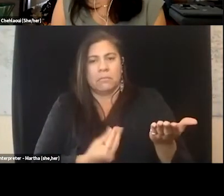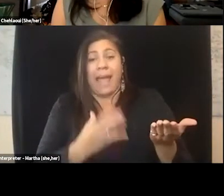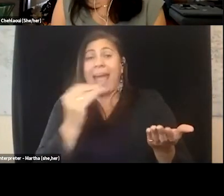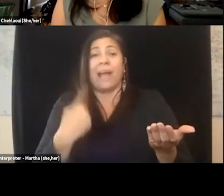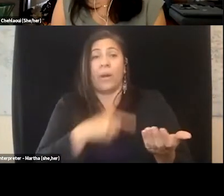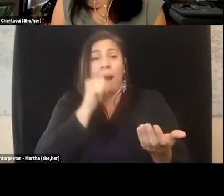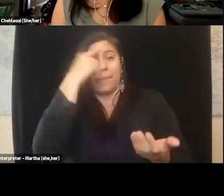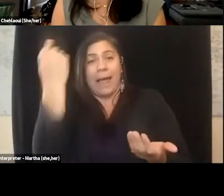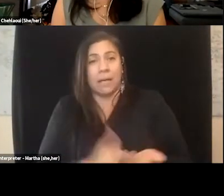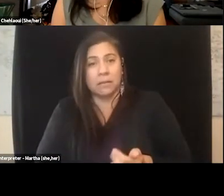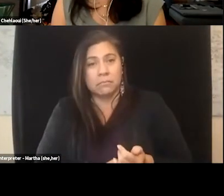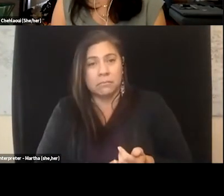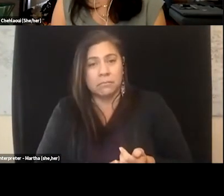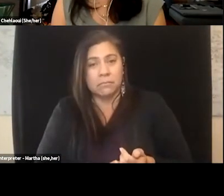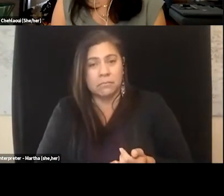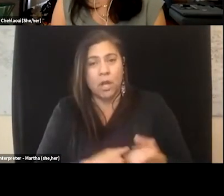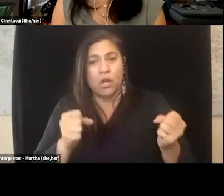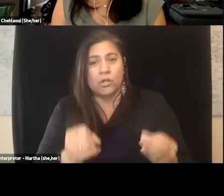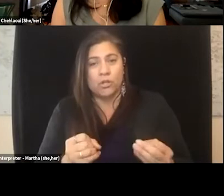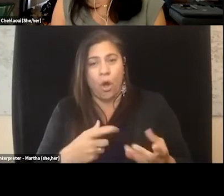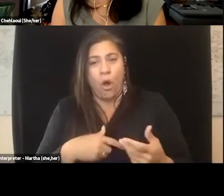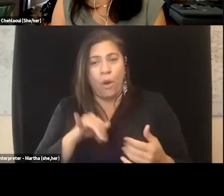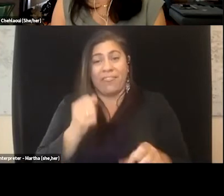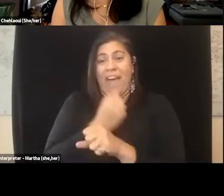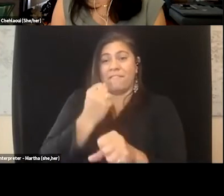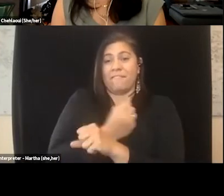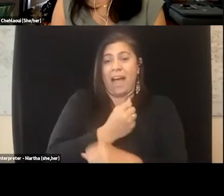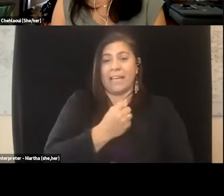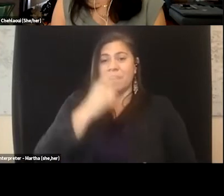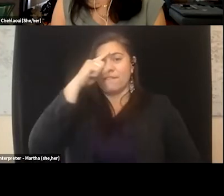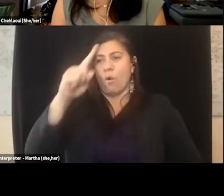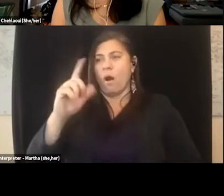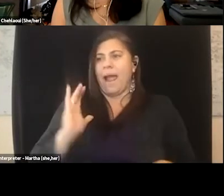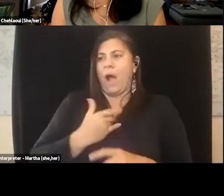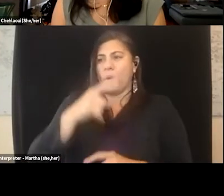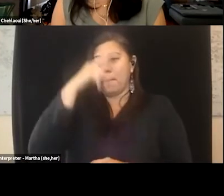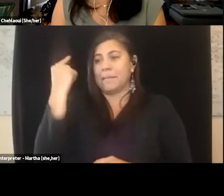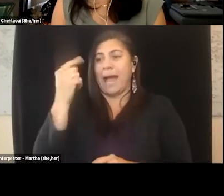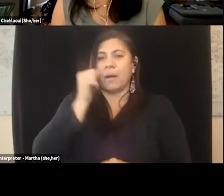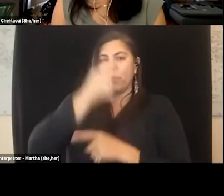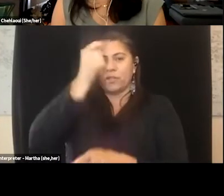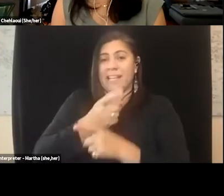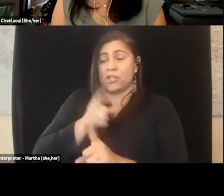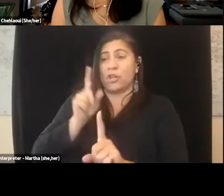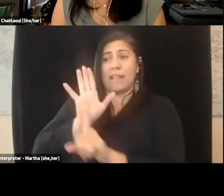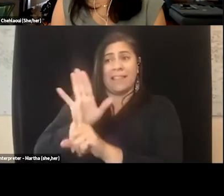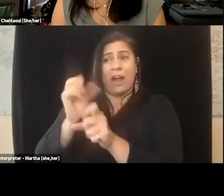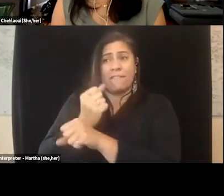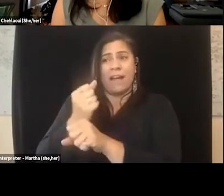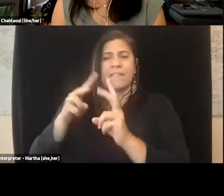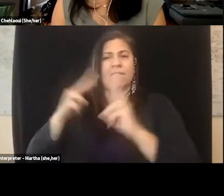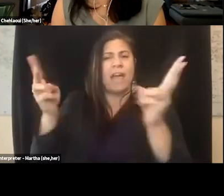black. So the fight that our black brothers and sisters are doing is very important. And it's very important